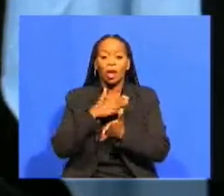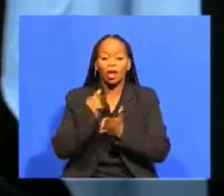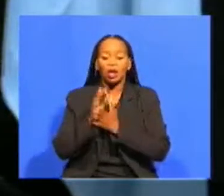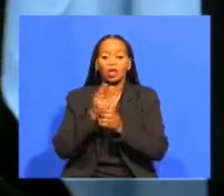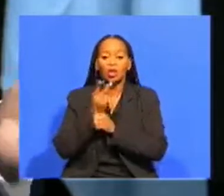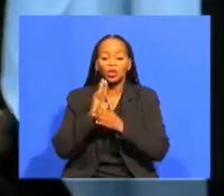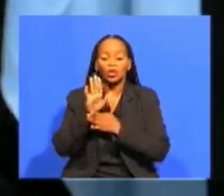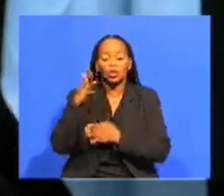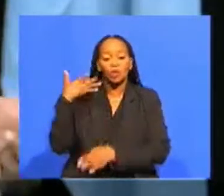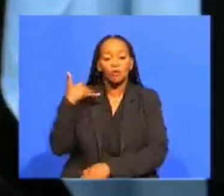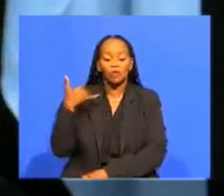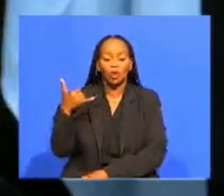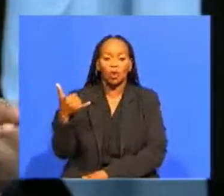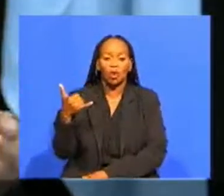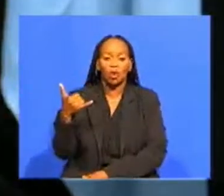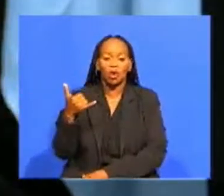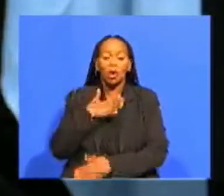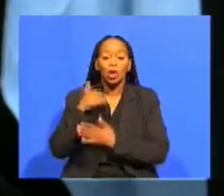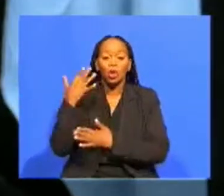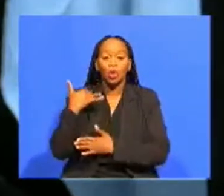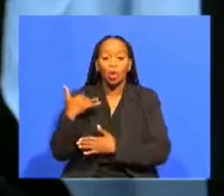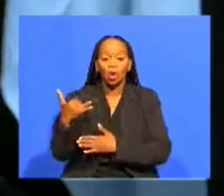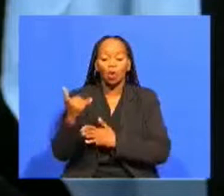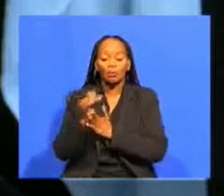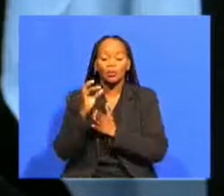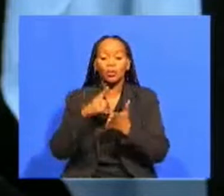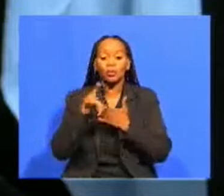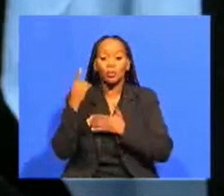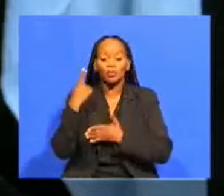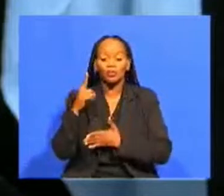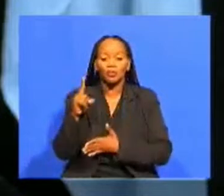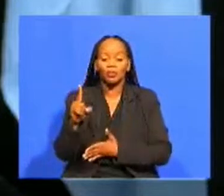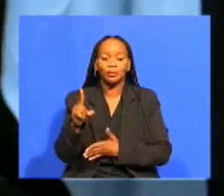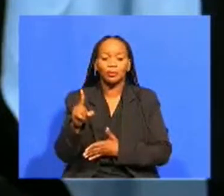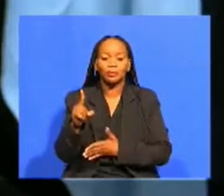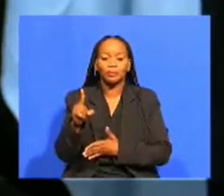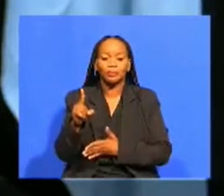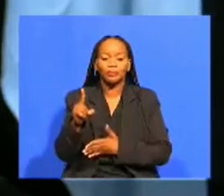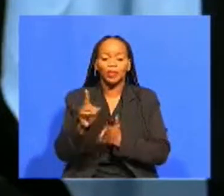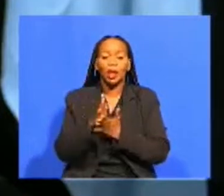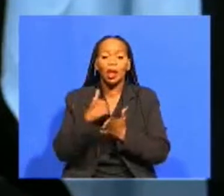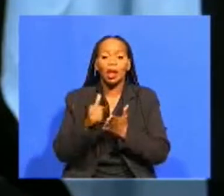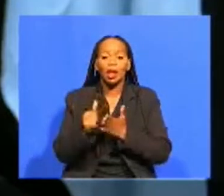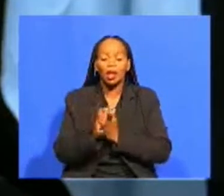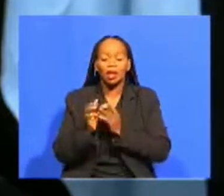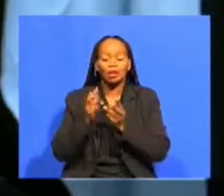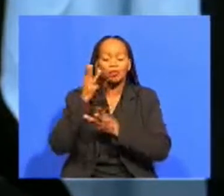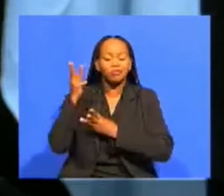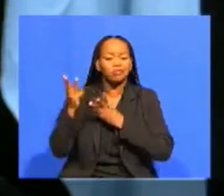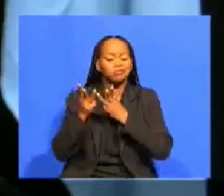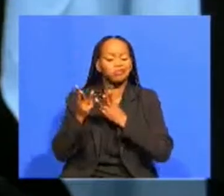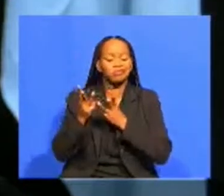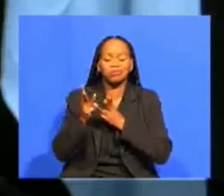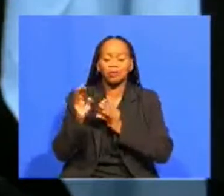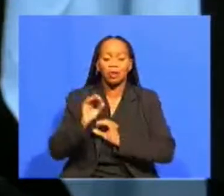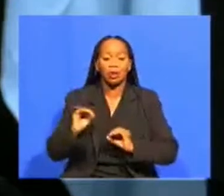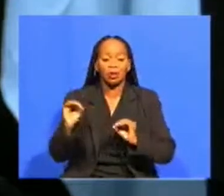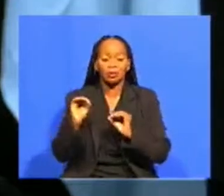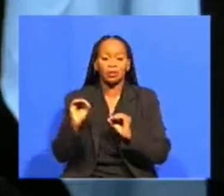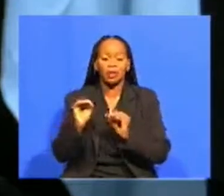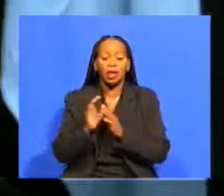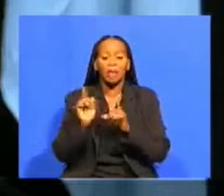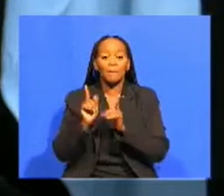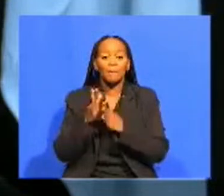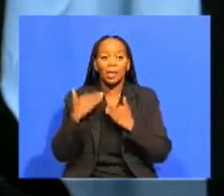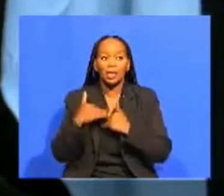use your phone to pay for, and you don't have to worry about the bank. You